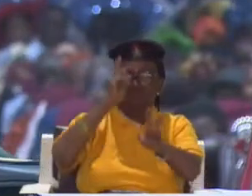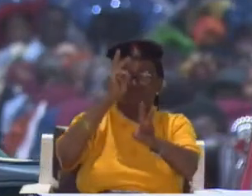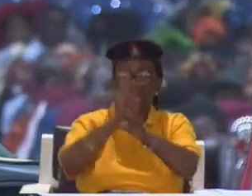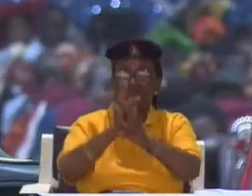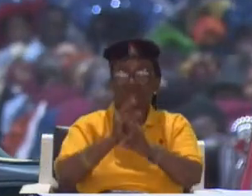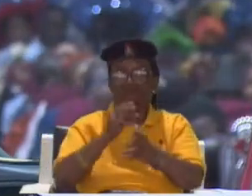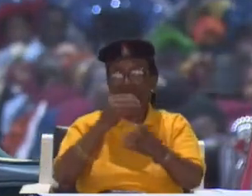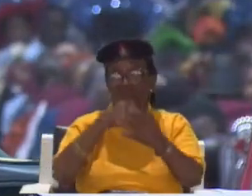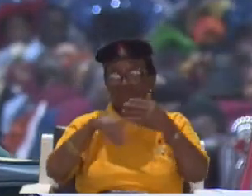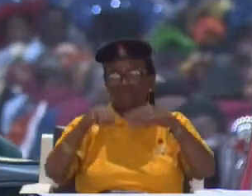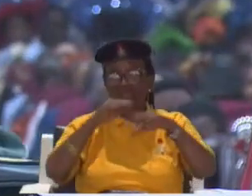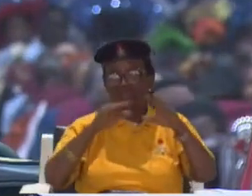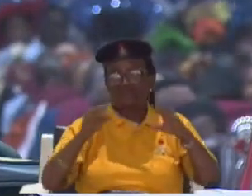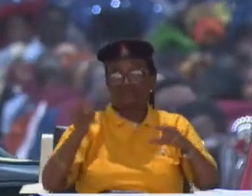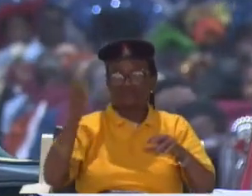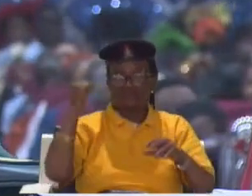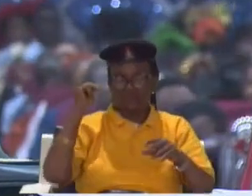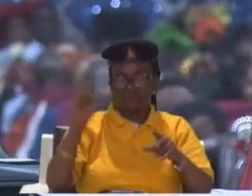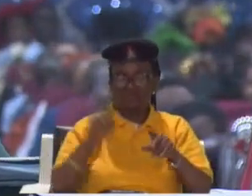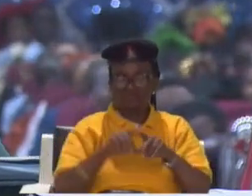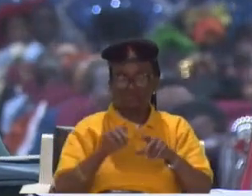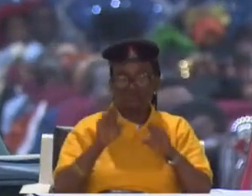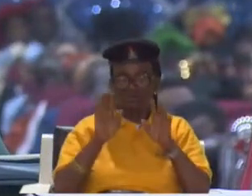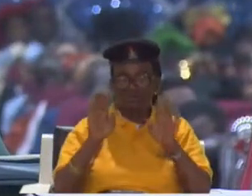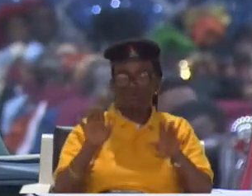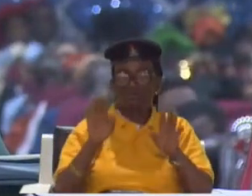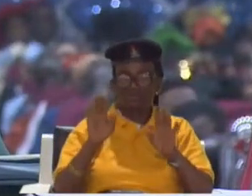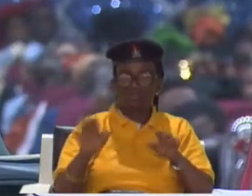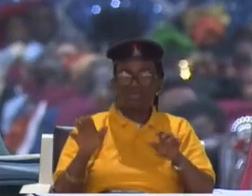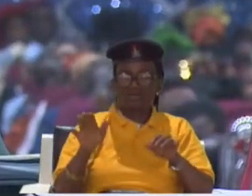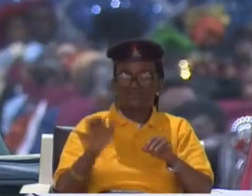Heaven was so wonderful